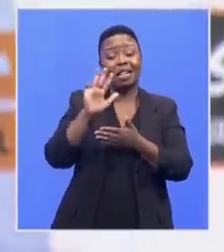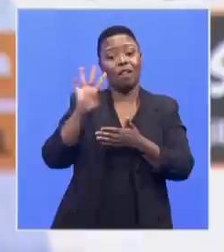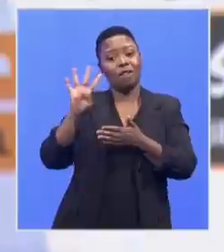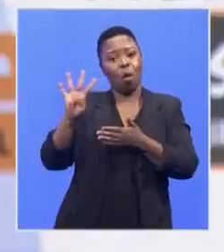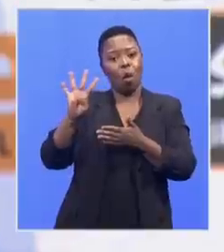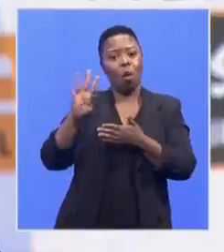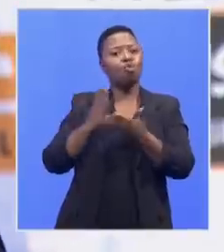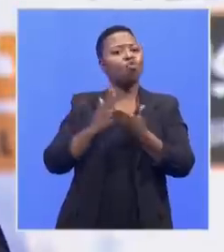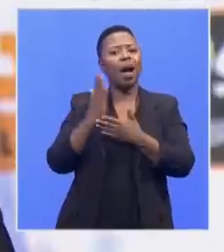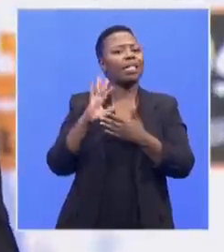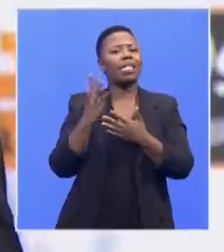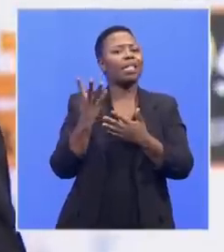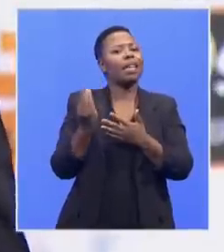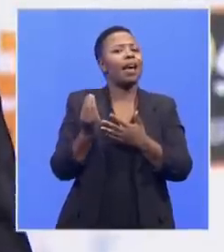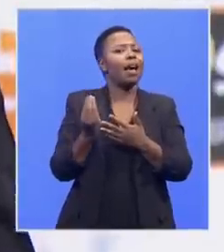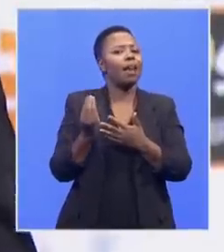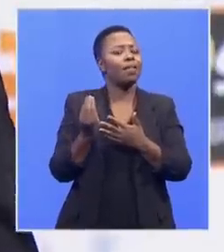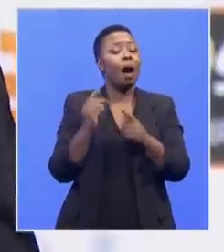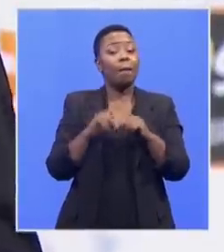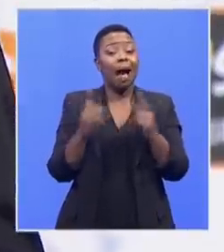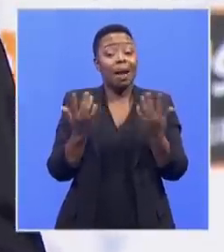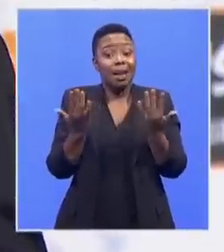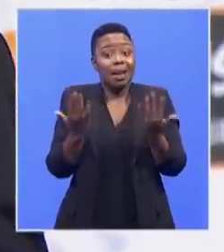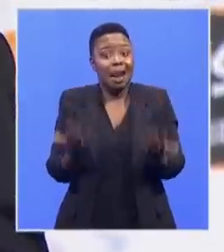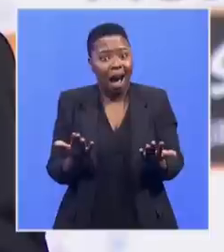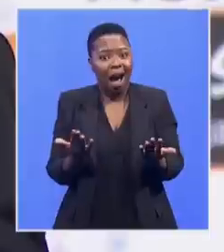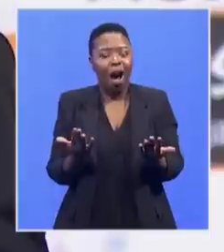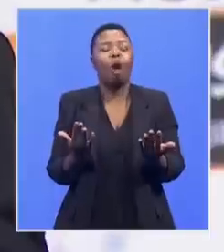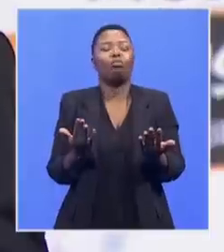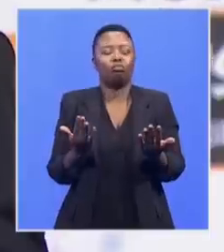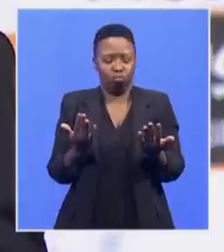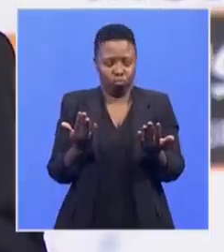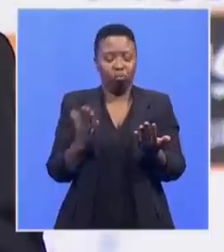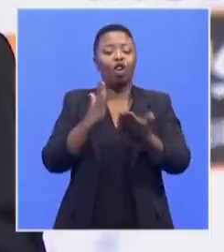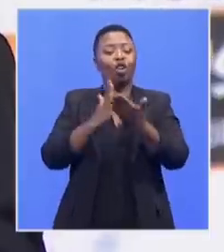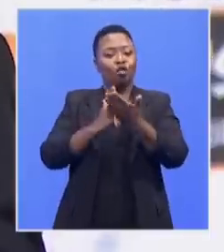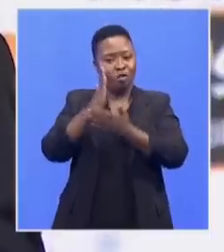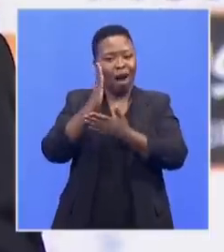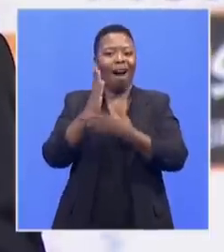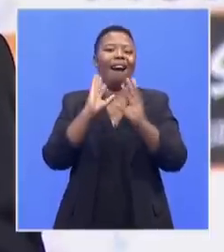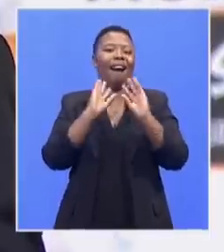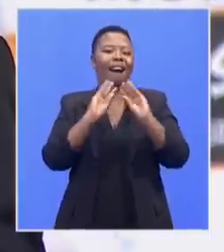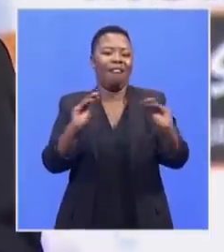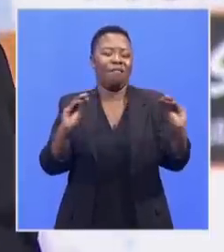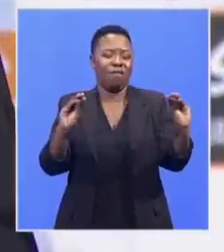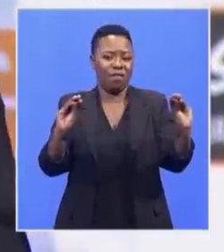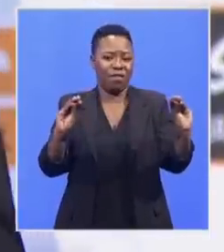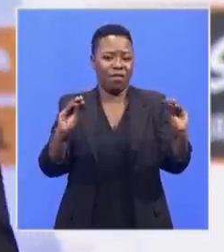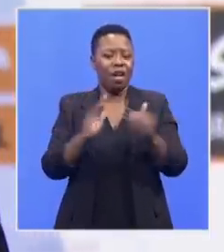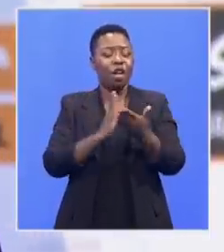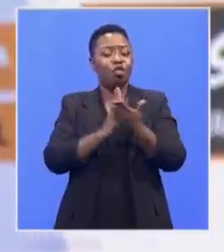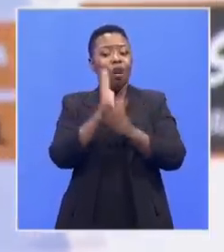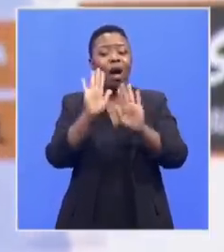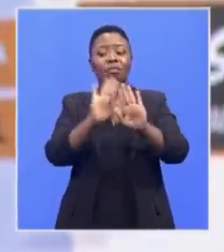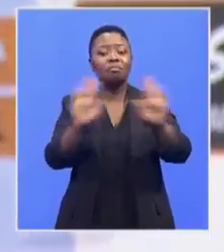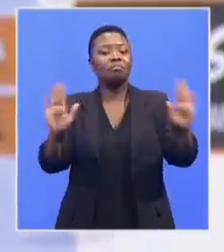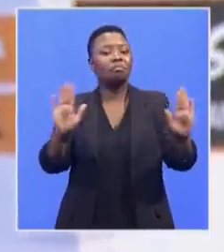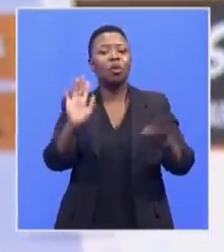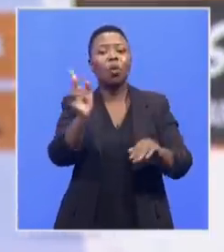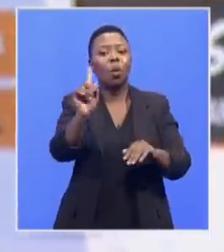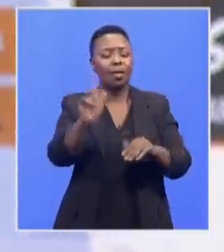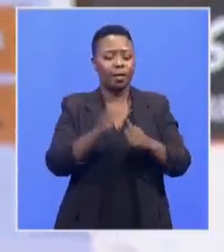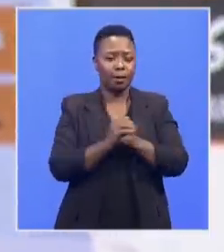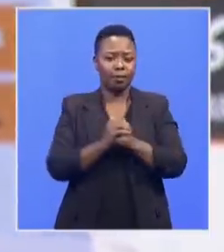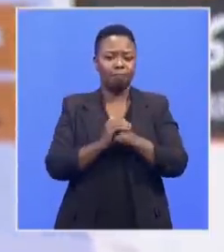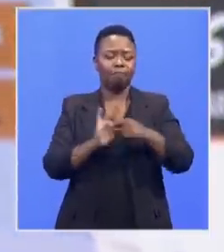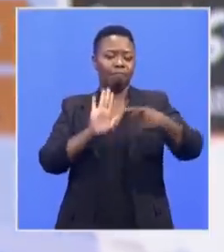1994. Gompieno ba na le ditokelo. Ditokelo tsa bona, they include the